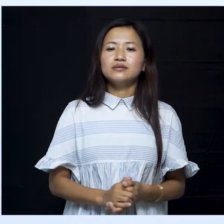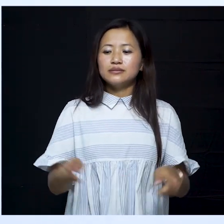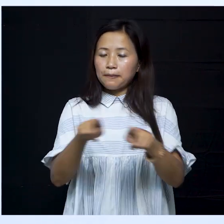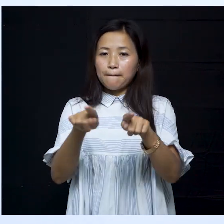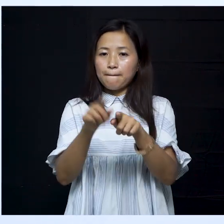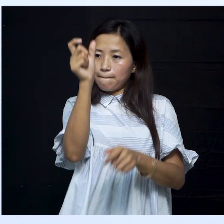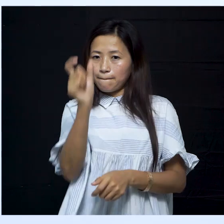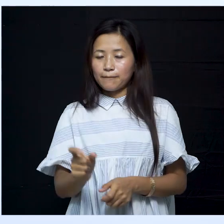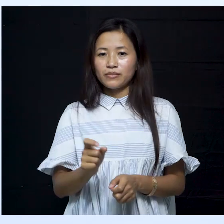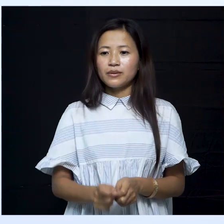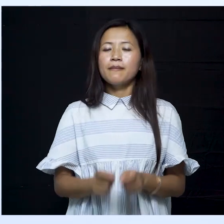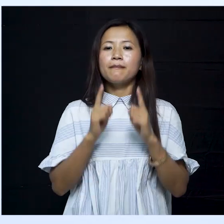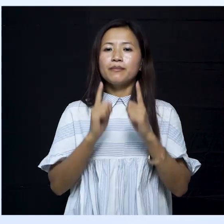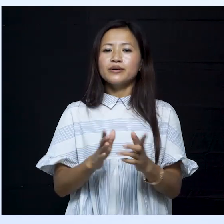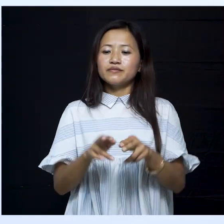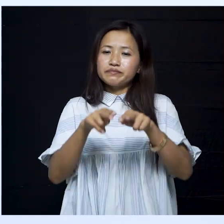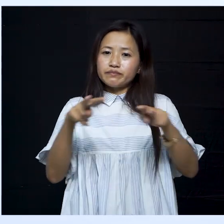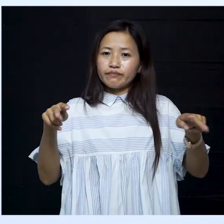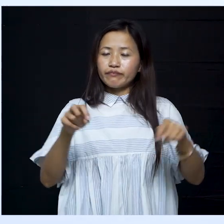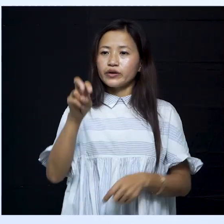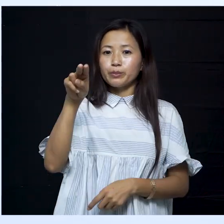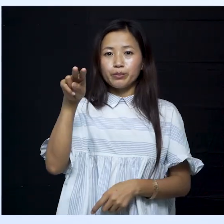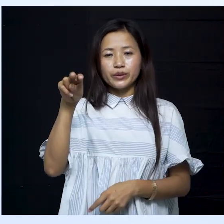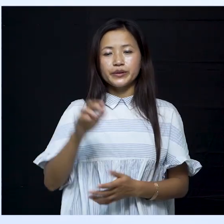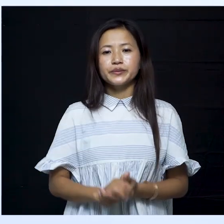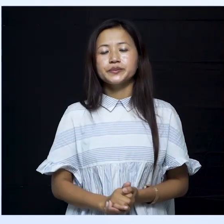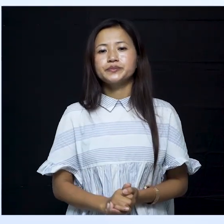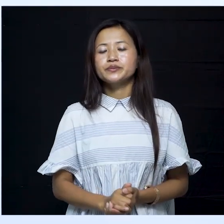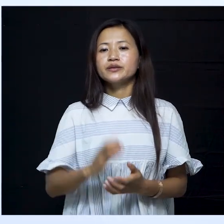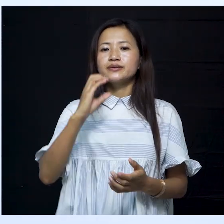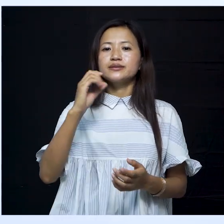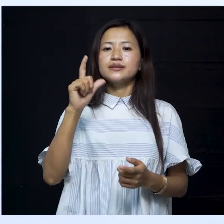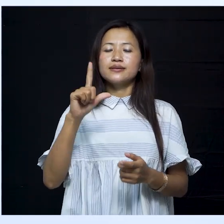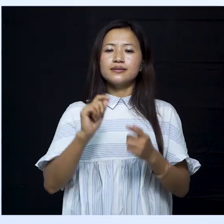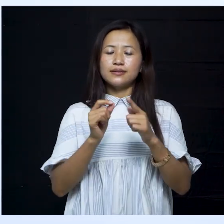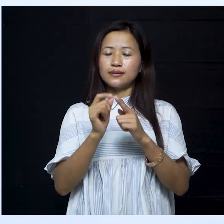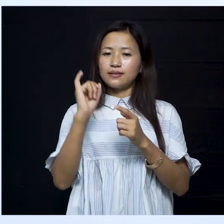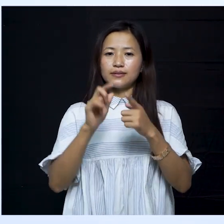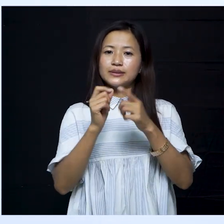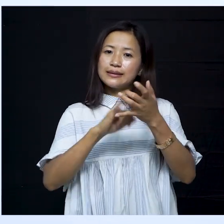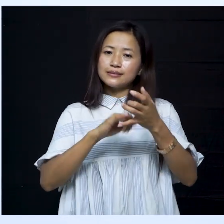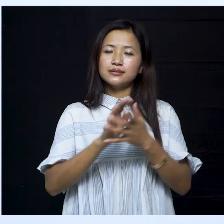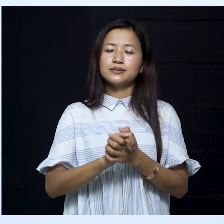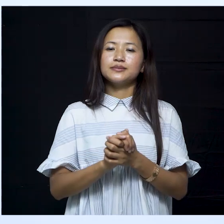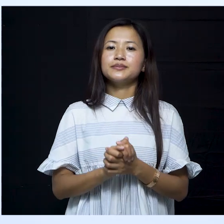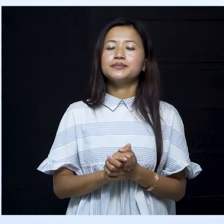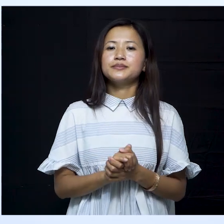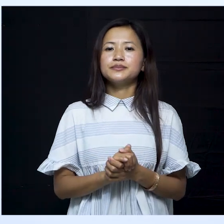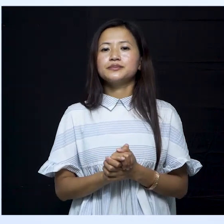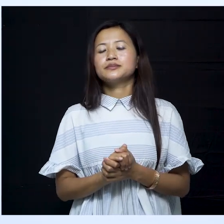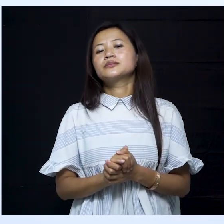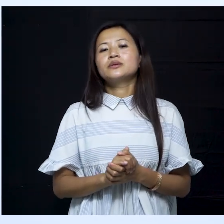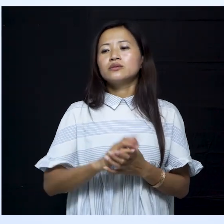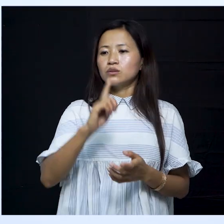word, but having different meanings, such as the example of clip, C-L-I-P. We can say that